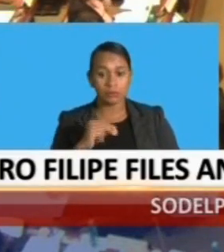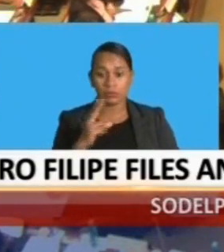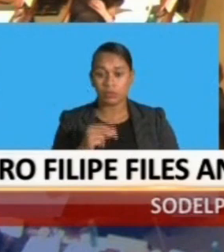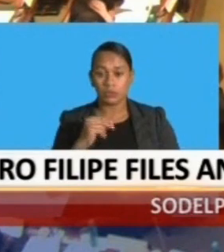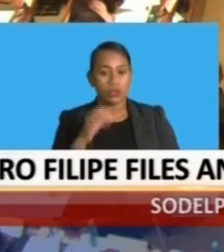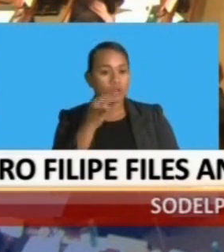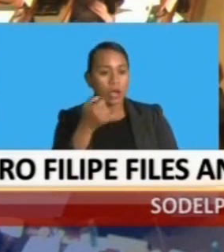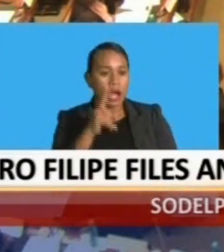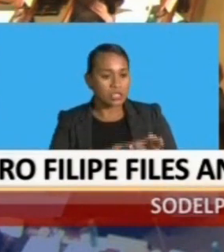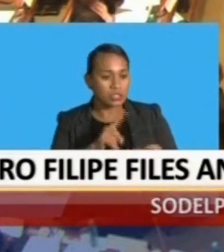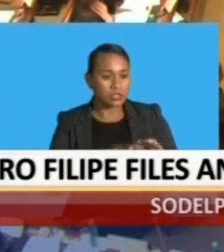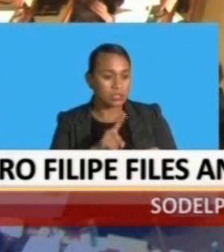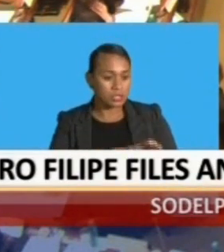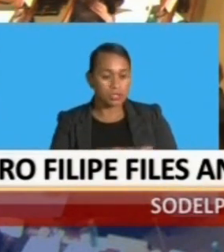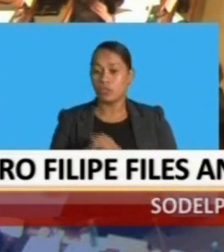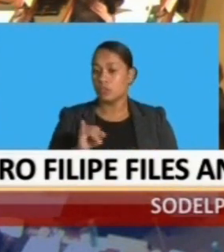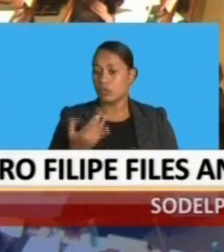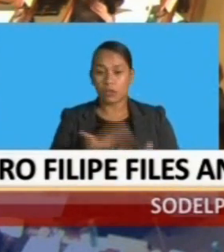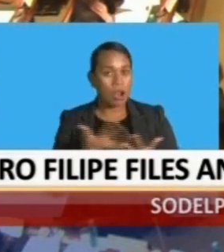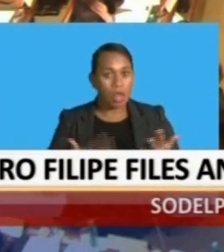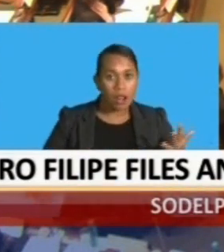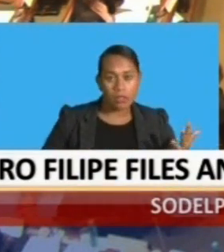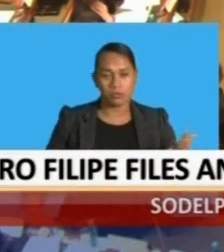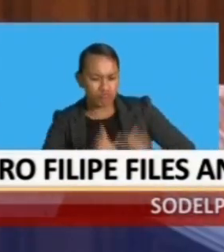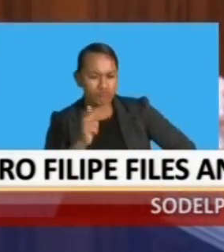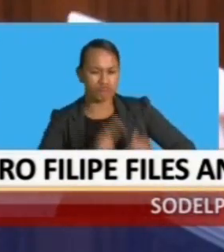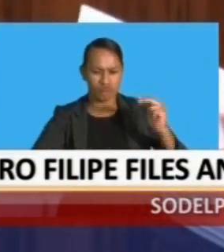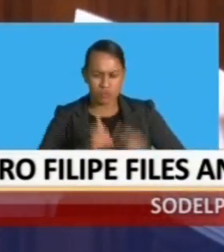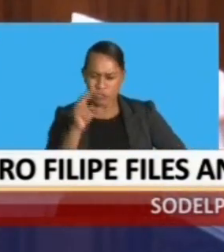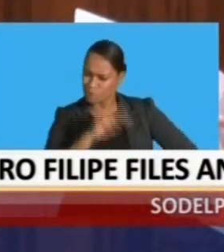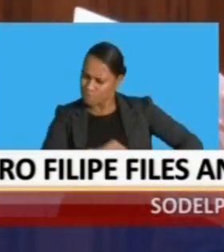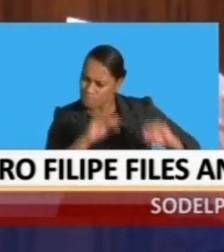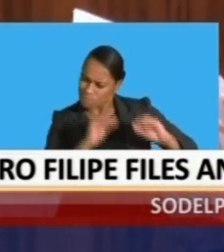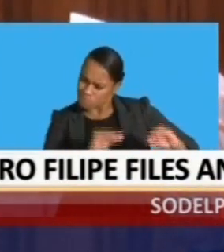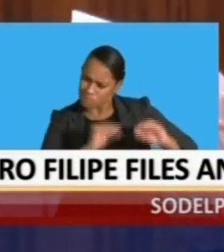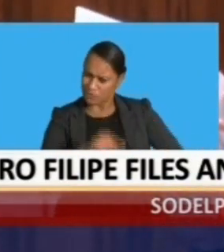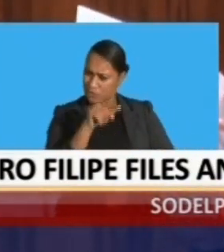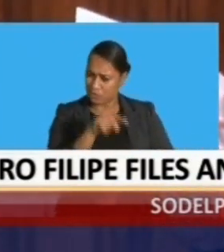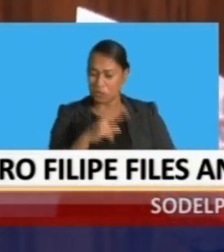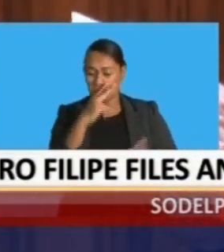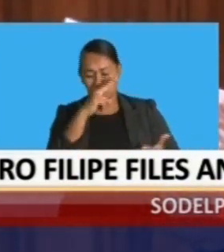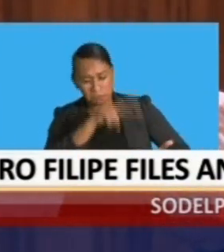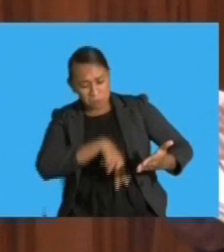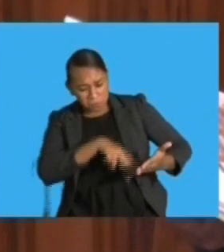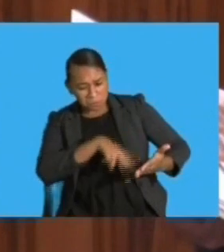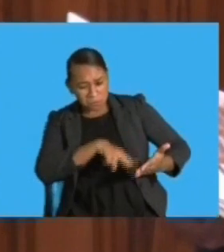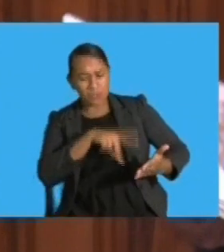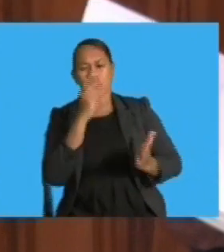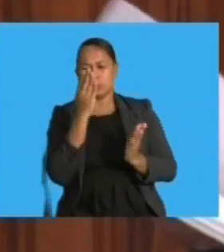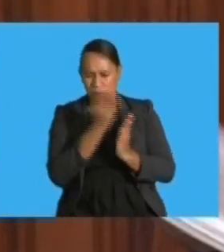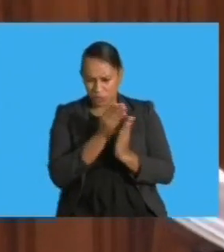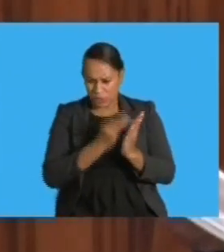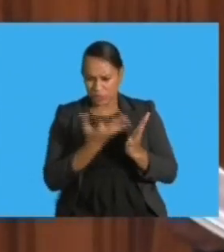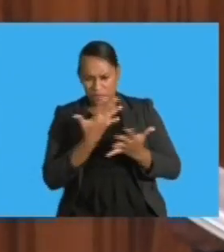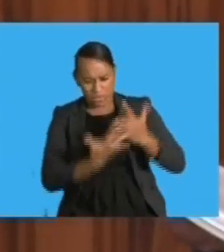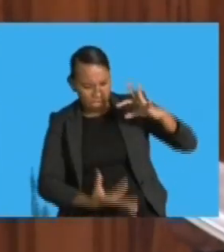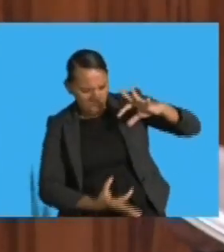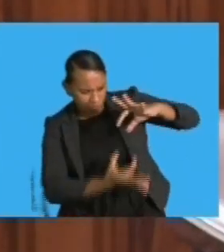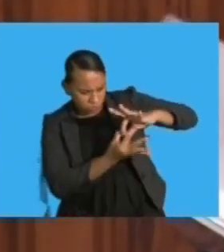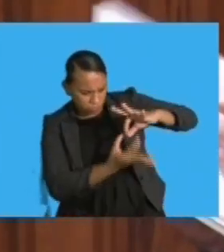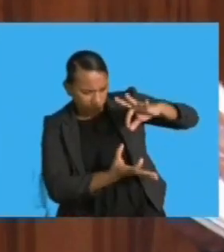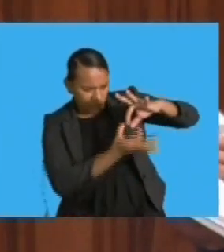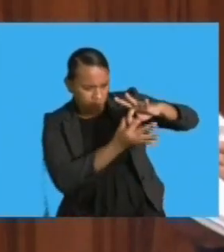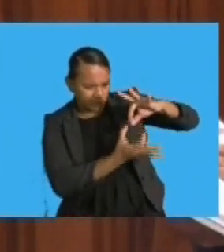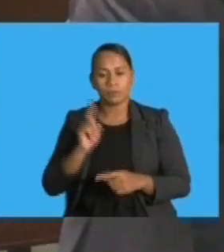to move a vote of no confidence against Prime Minister Voreqem Bainimarama. In a letter to the Secretary General, Tuisawao claimed that the PM